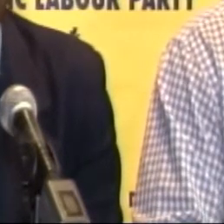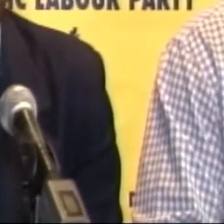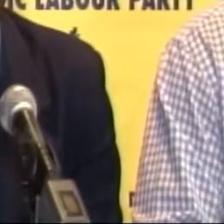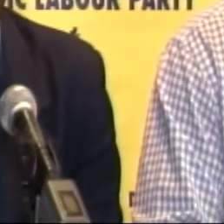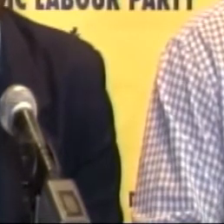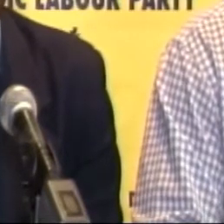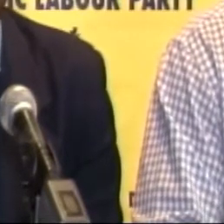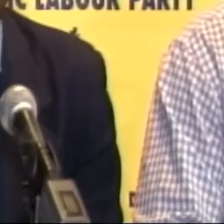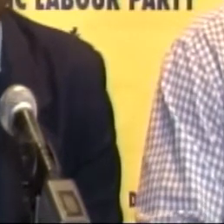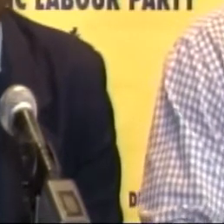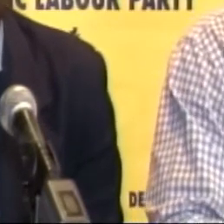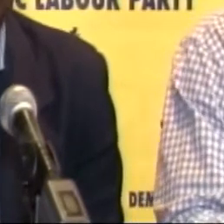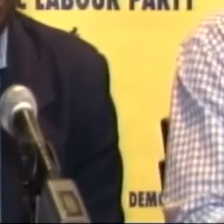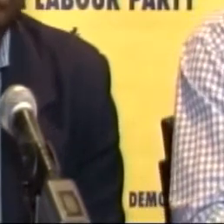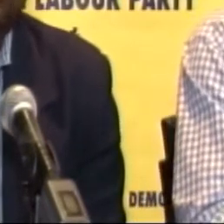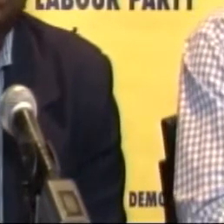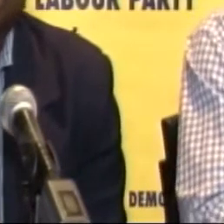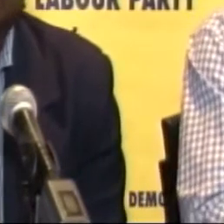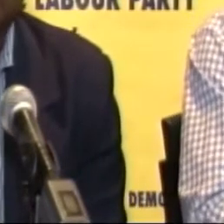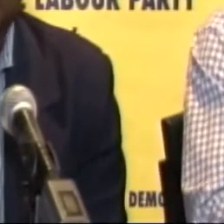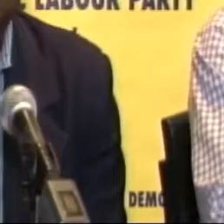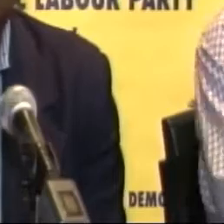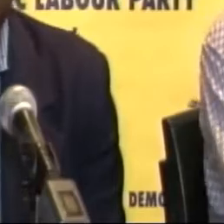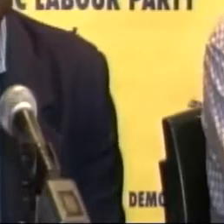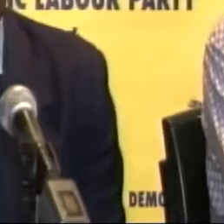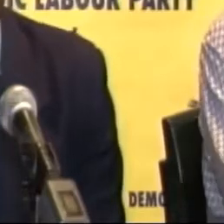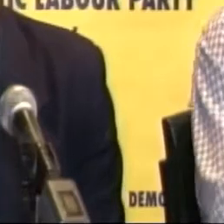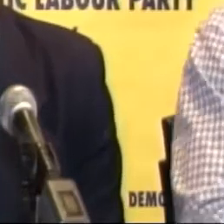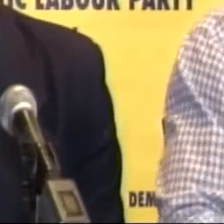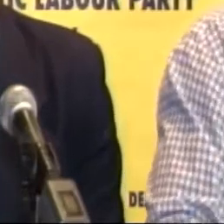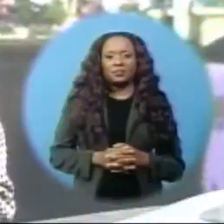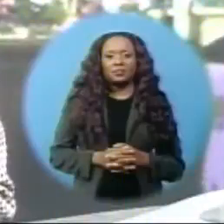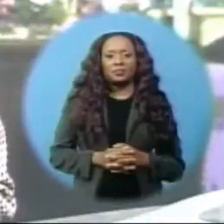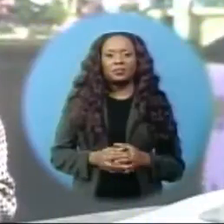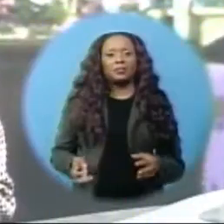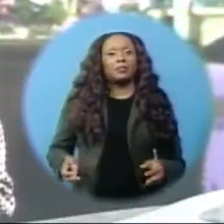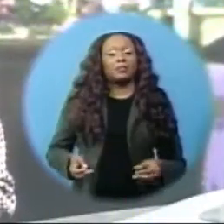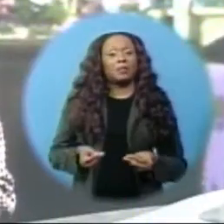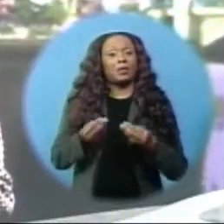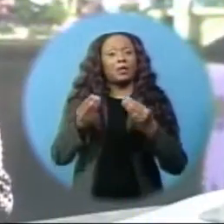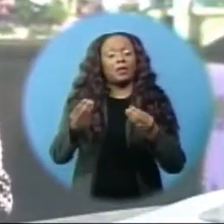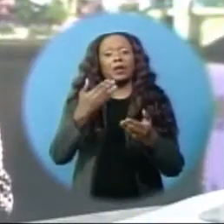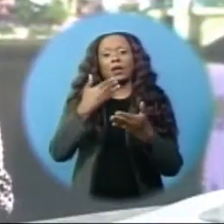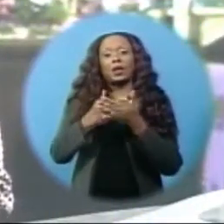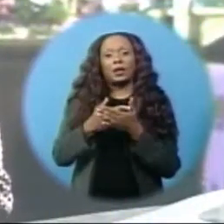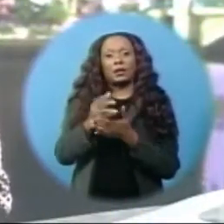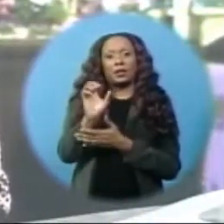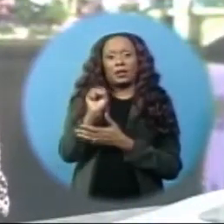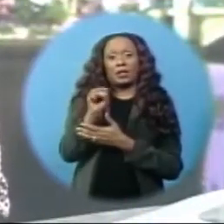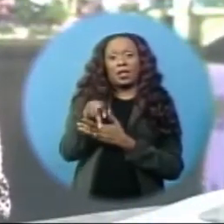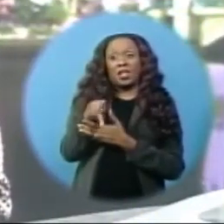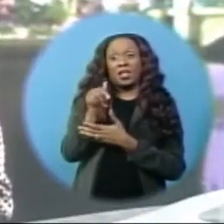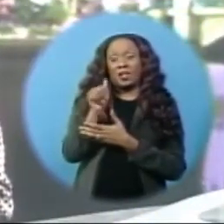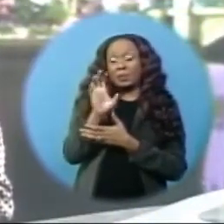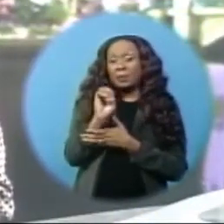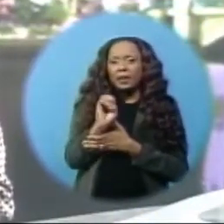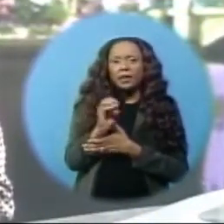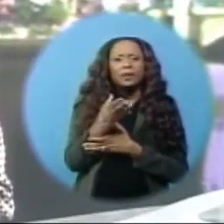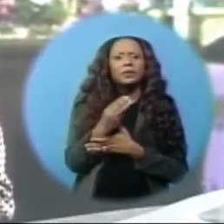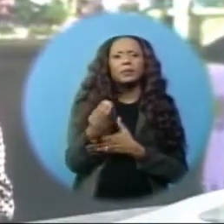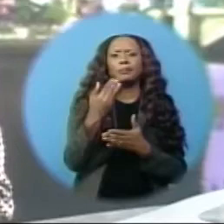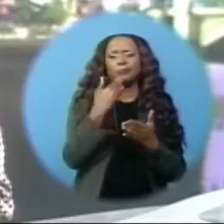education as a means of changing one's circumstances. Providing adequate space and opportunities for